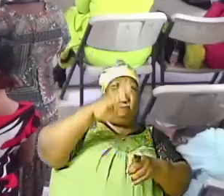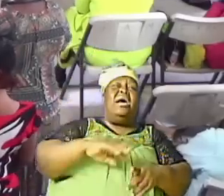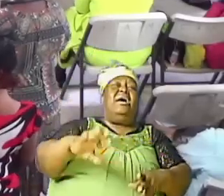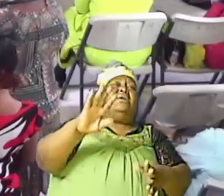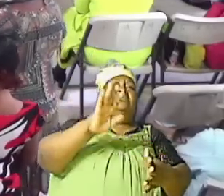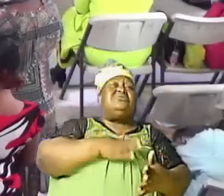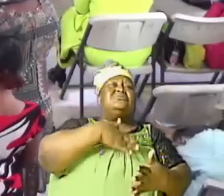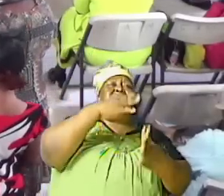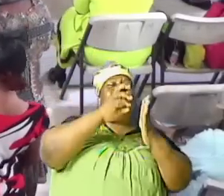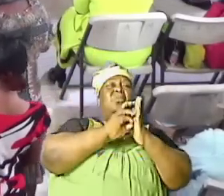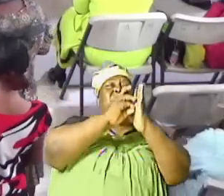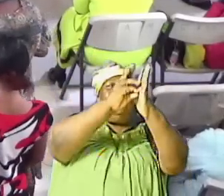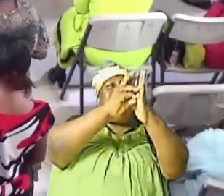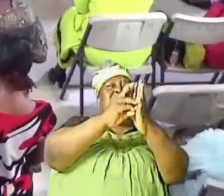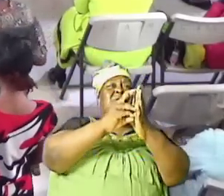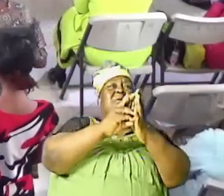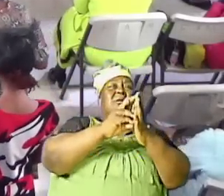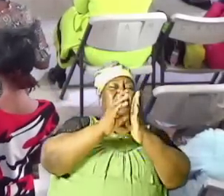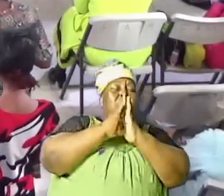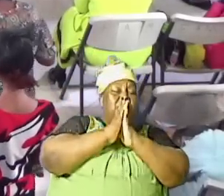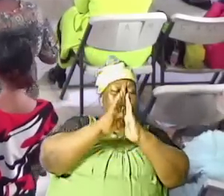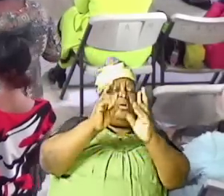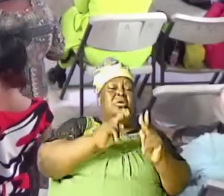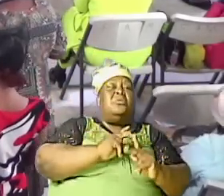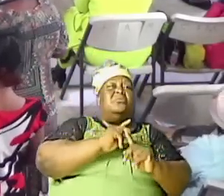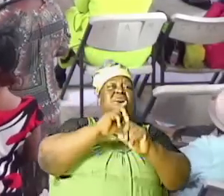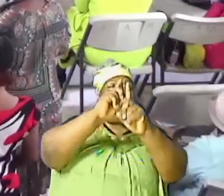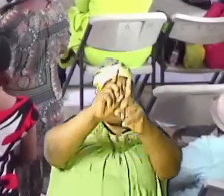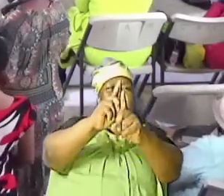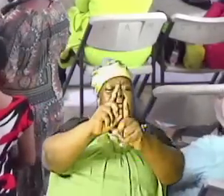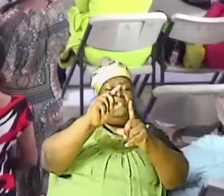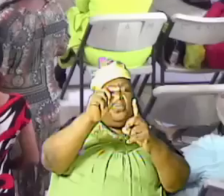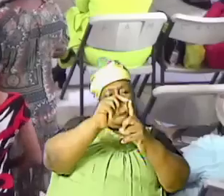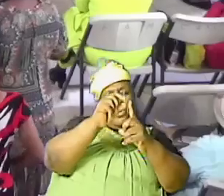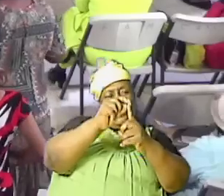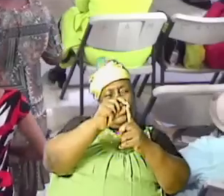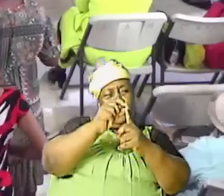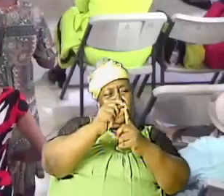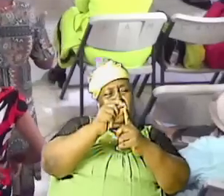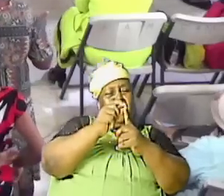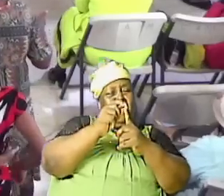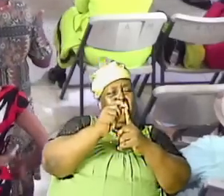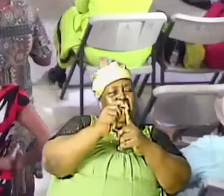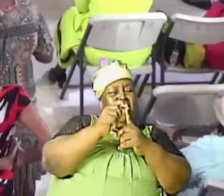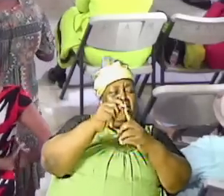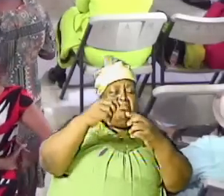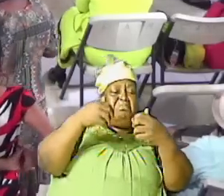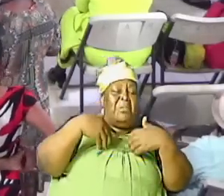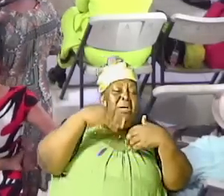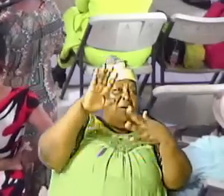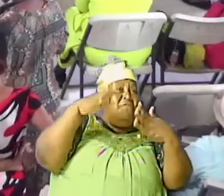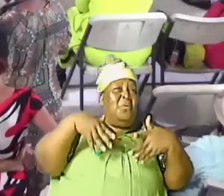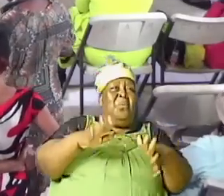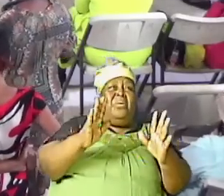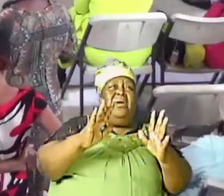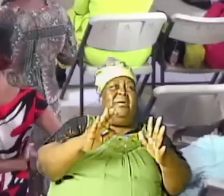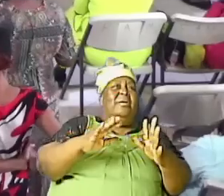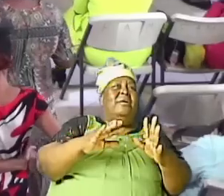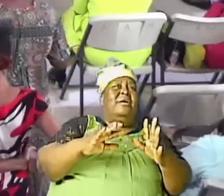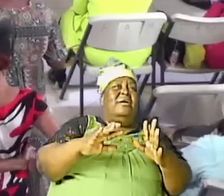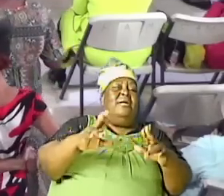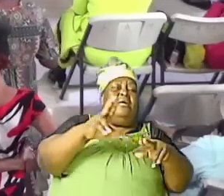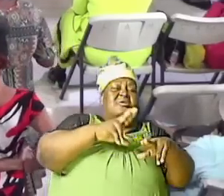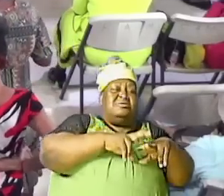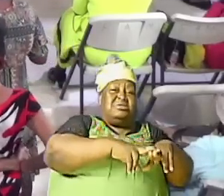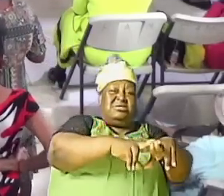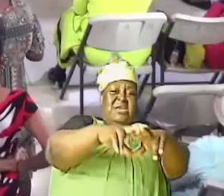you'll direct, Lord God, and lead. God, the word, God, we're saying, Lord God, have your way. God, we are saying, sit